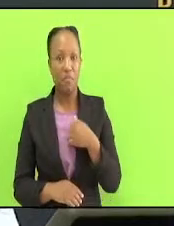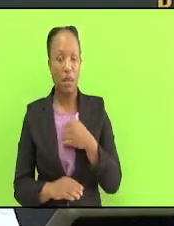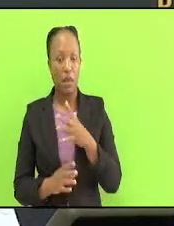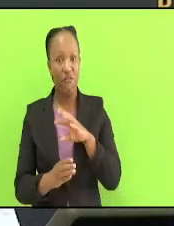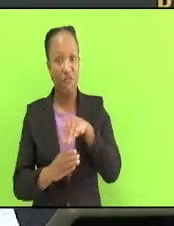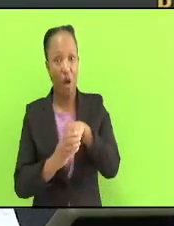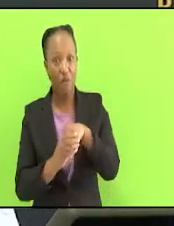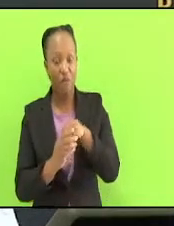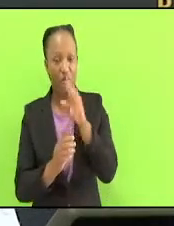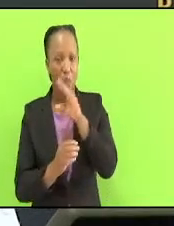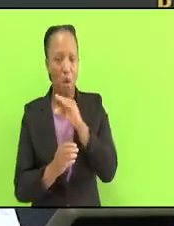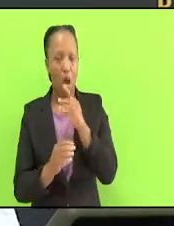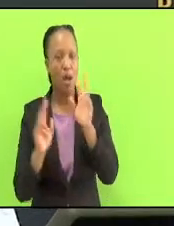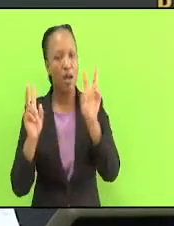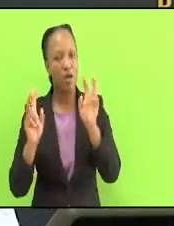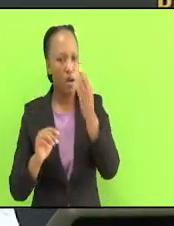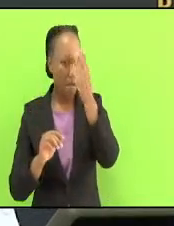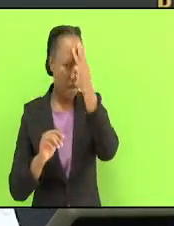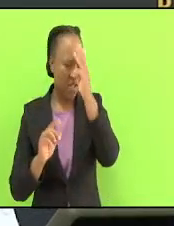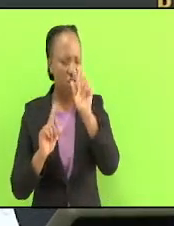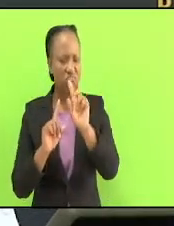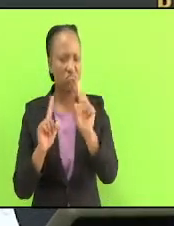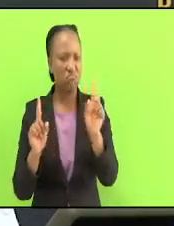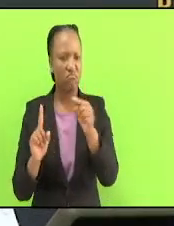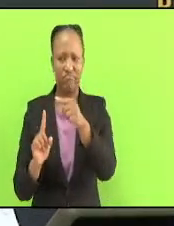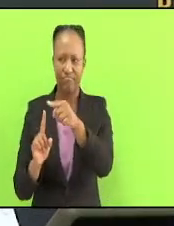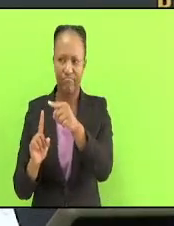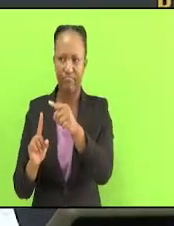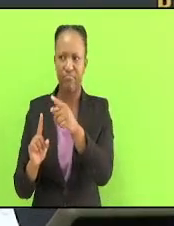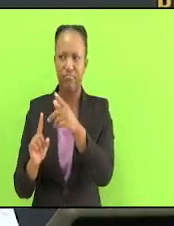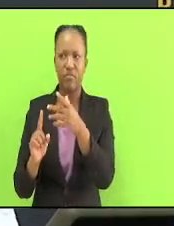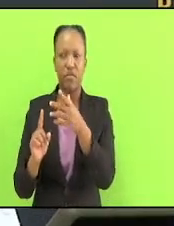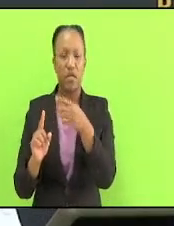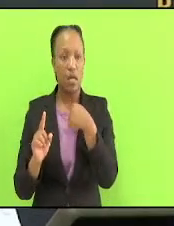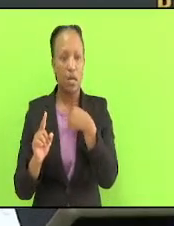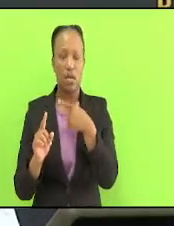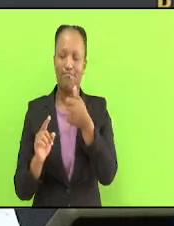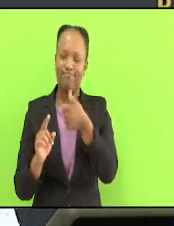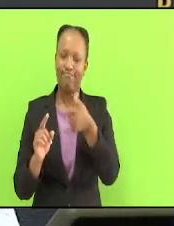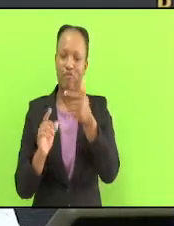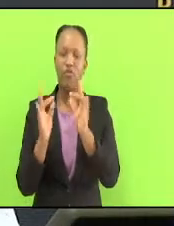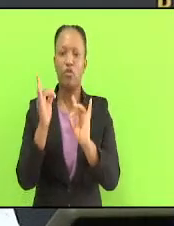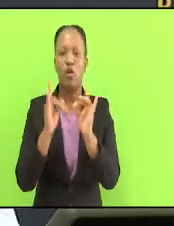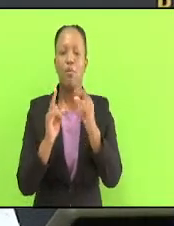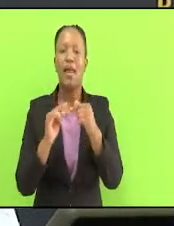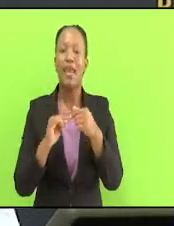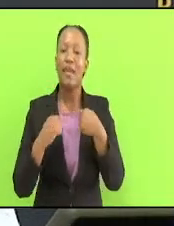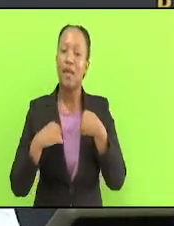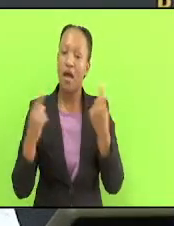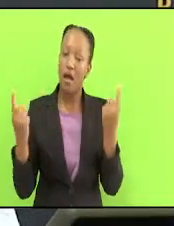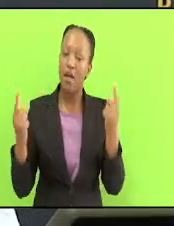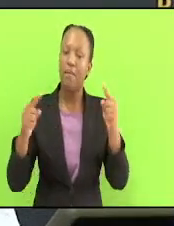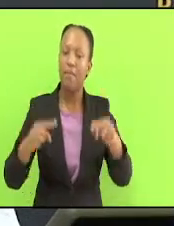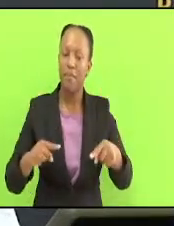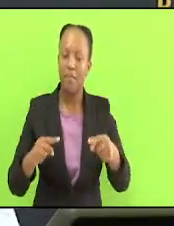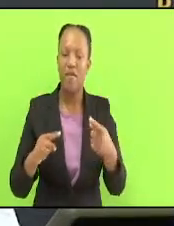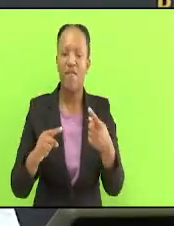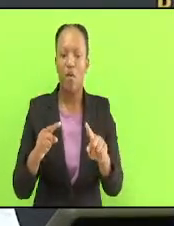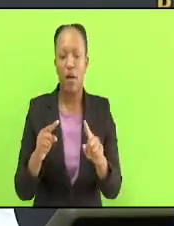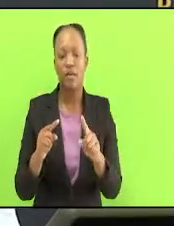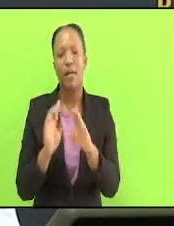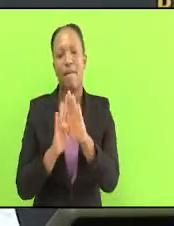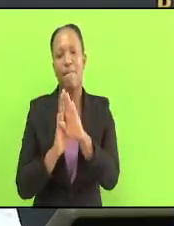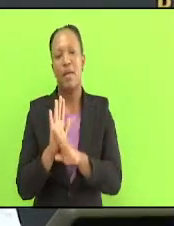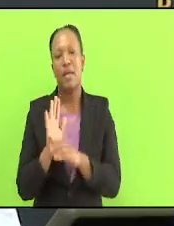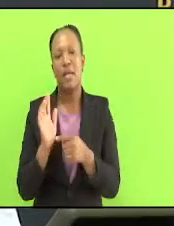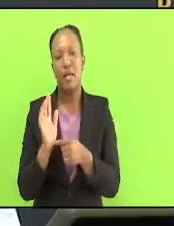mathata. Eno ra toropo teng o tla go araba tla go bolelela gore wa toropo e le fail. Nna ke tletse bill. A re buang ka bill. Ha